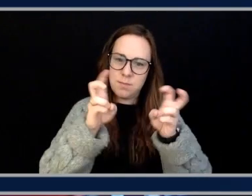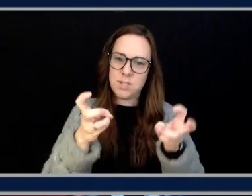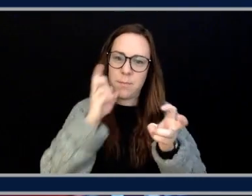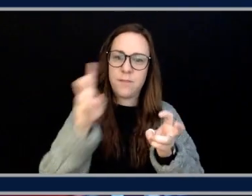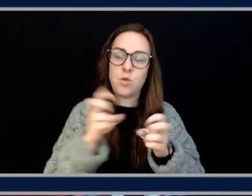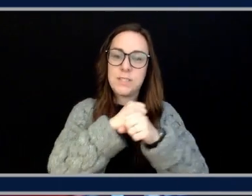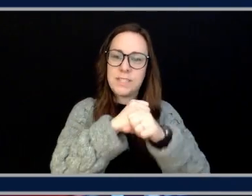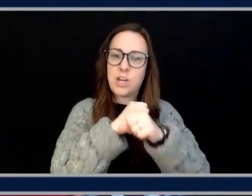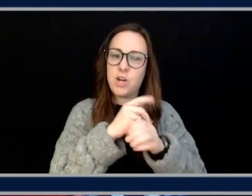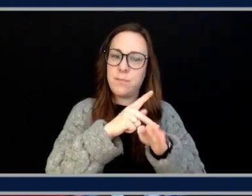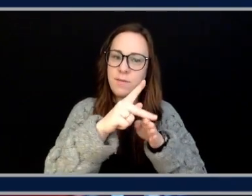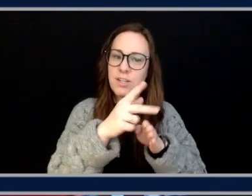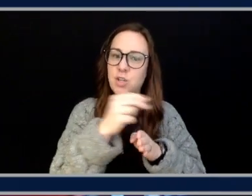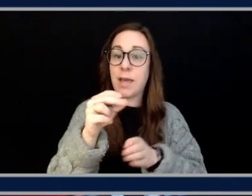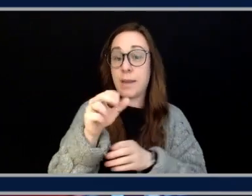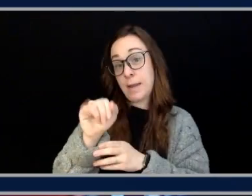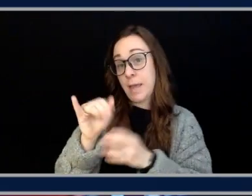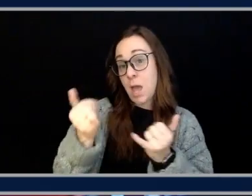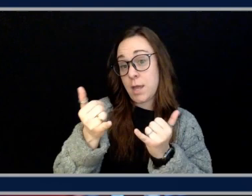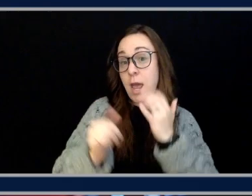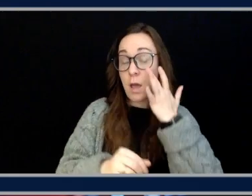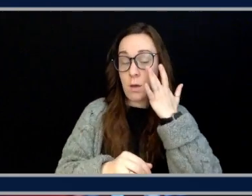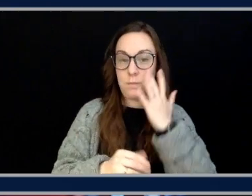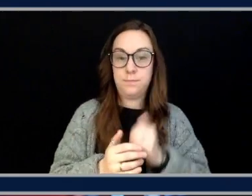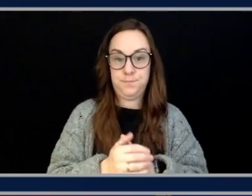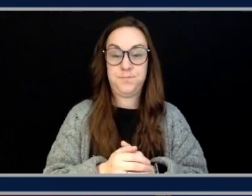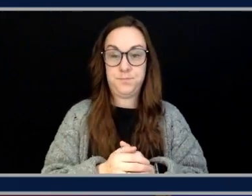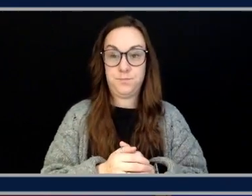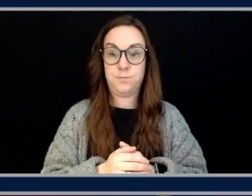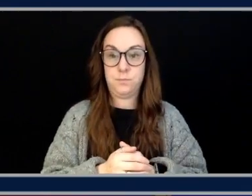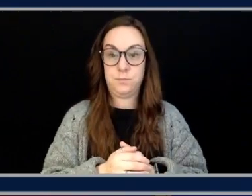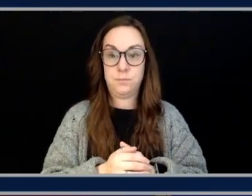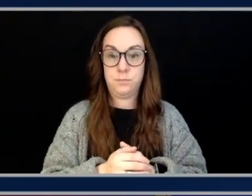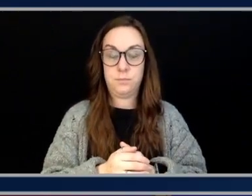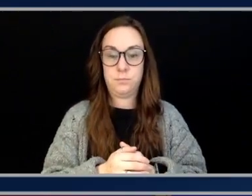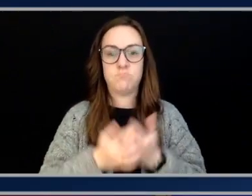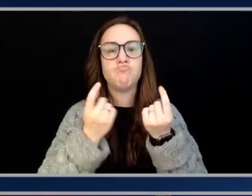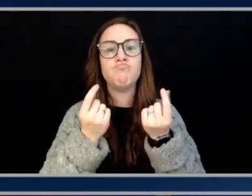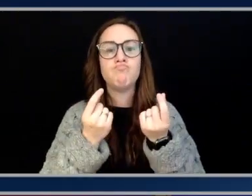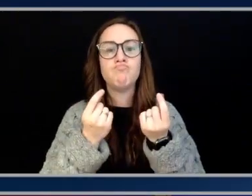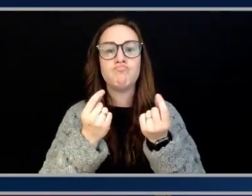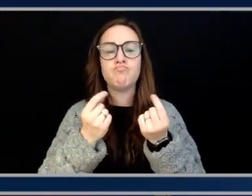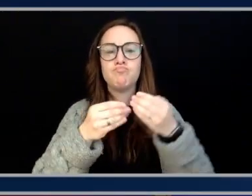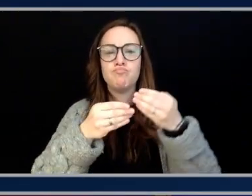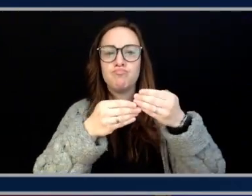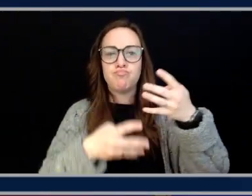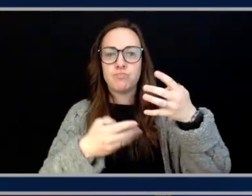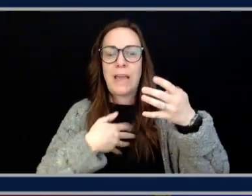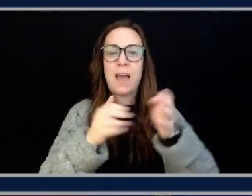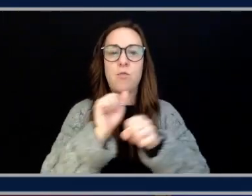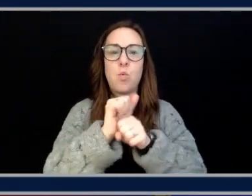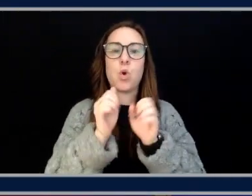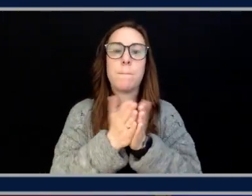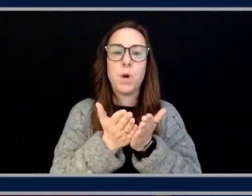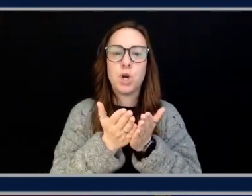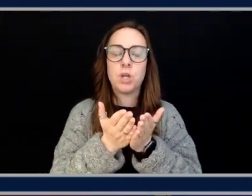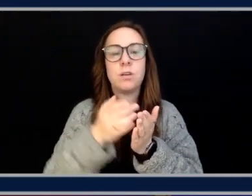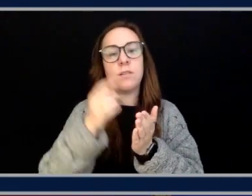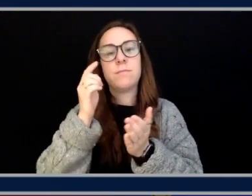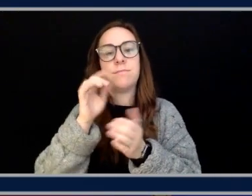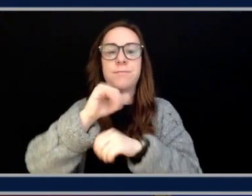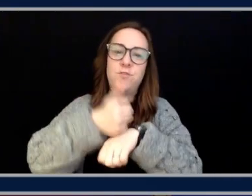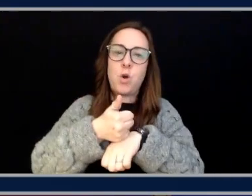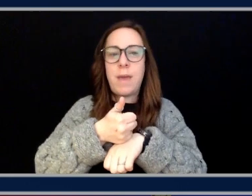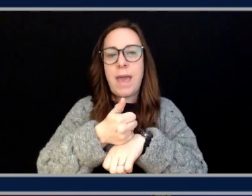and AI now. There you go. Responsible AI. And so what these will do is these will give you like a workbook format. And